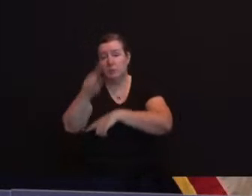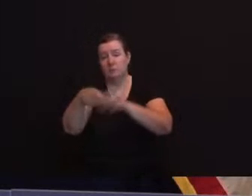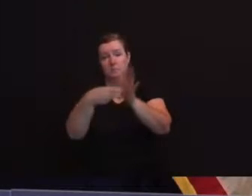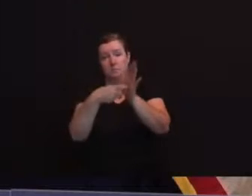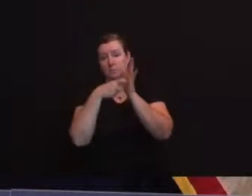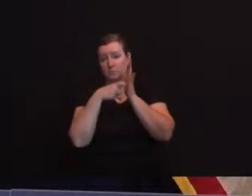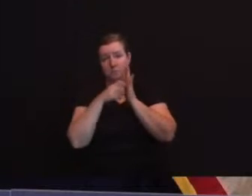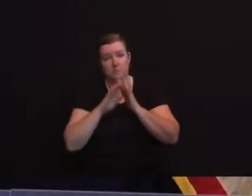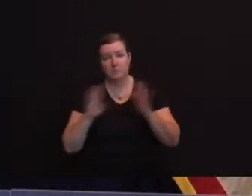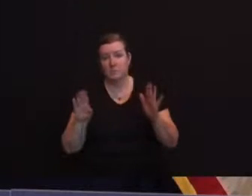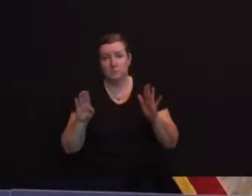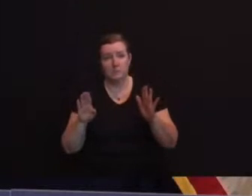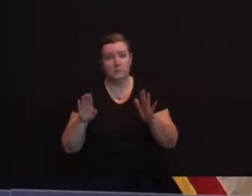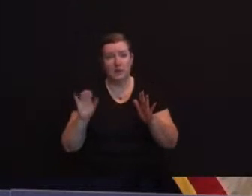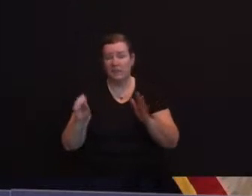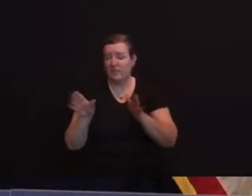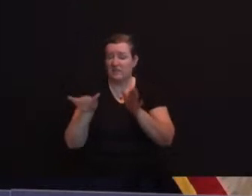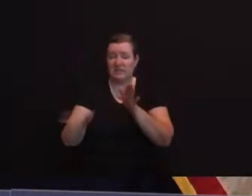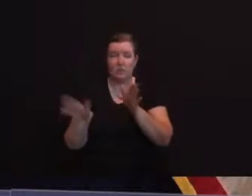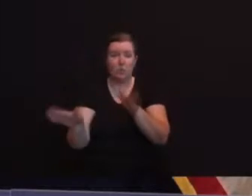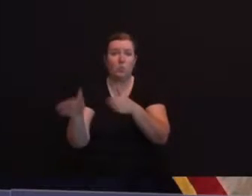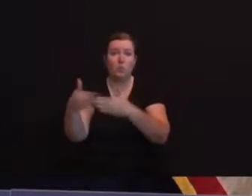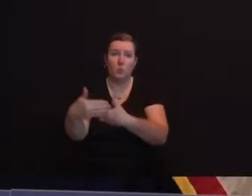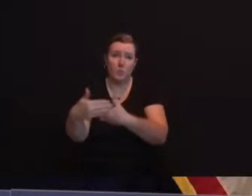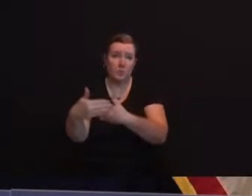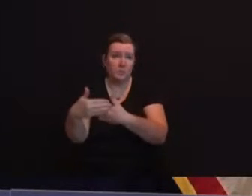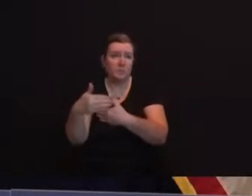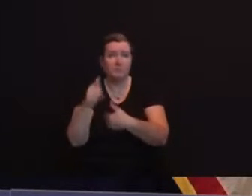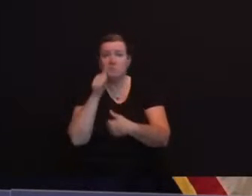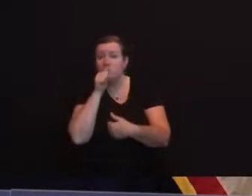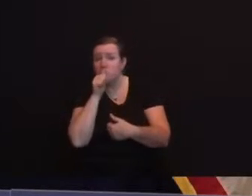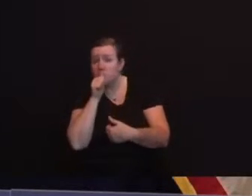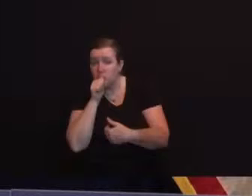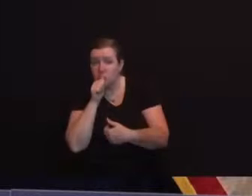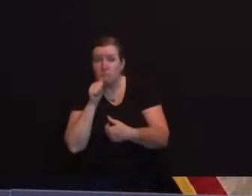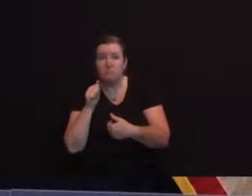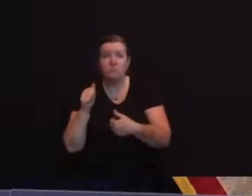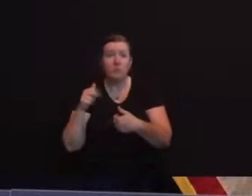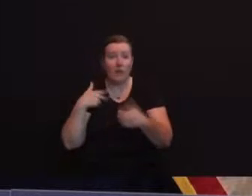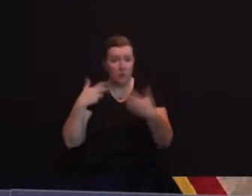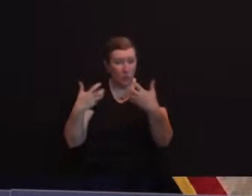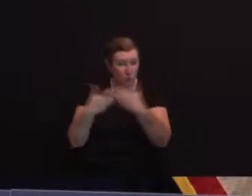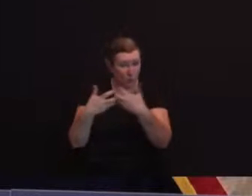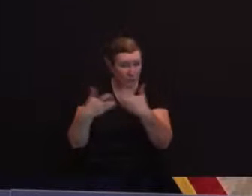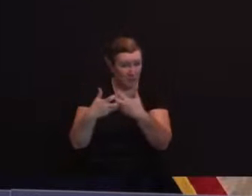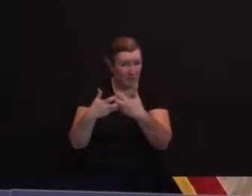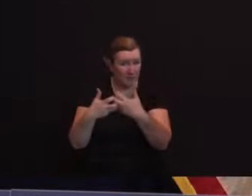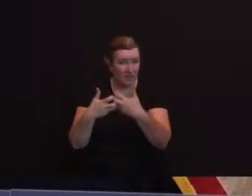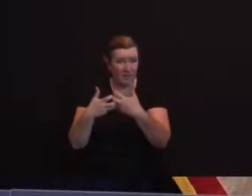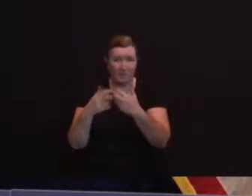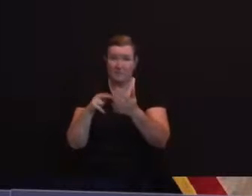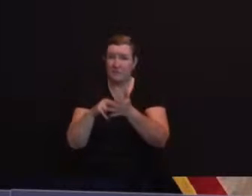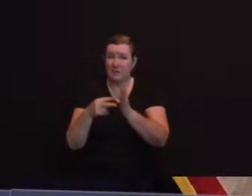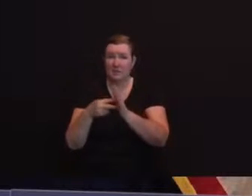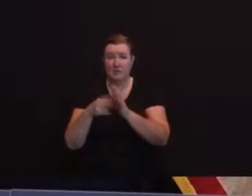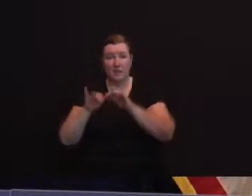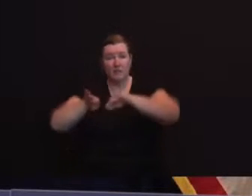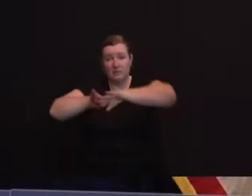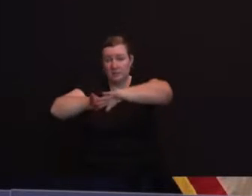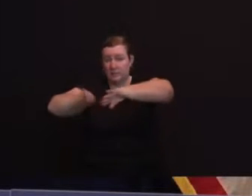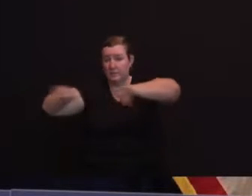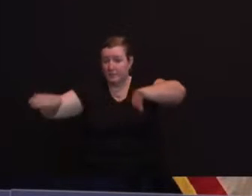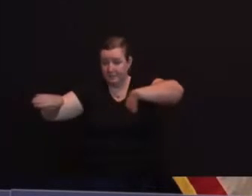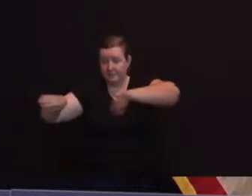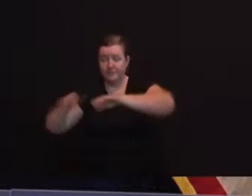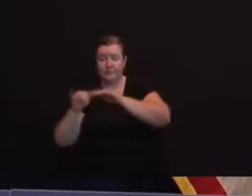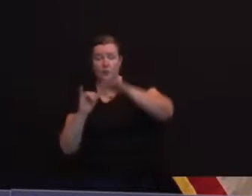room. If the resident has a roommate, the resident should be quarantined in a separate observation room